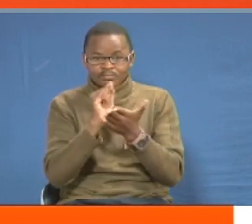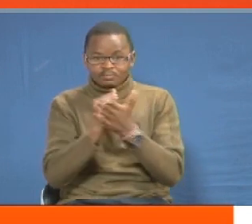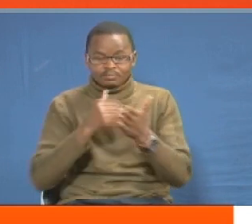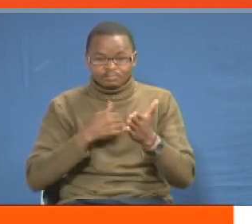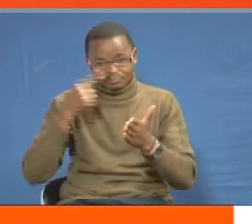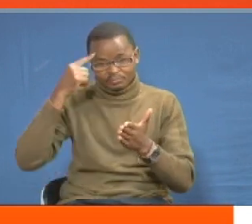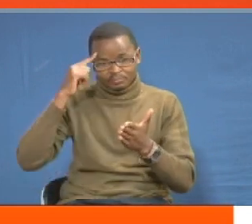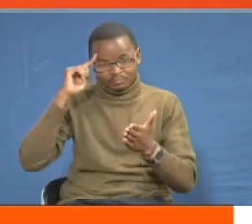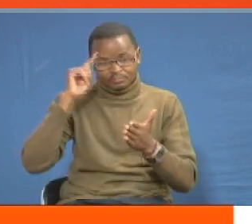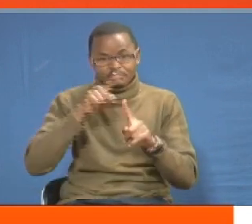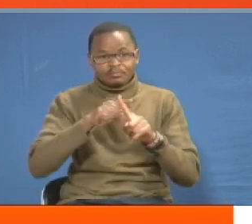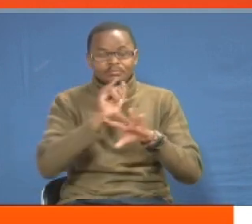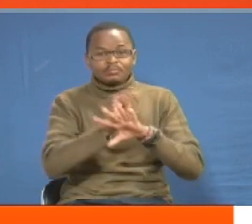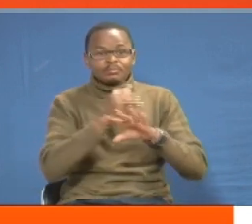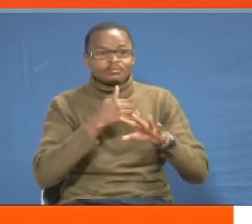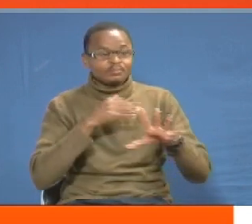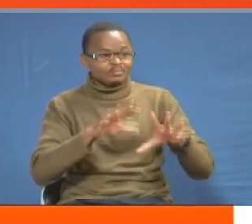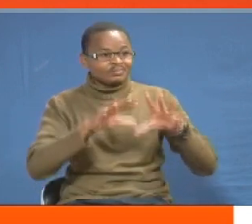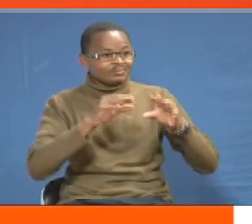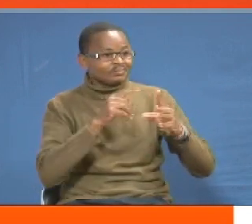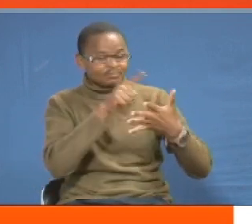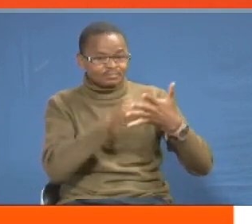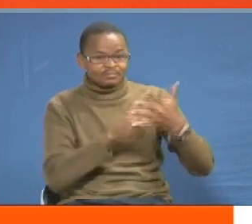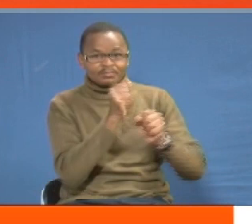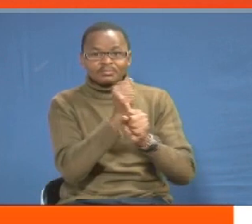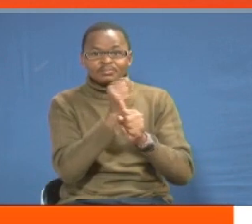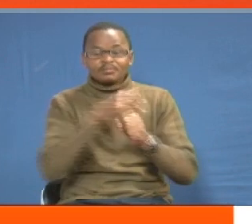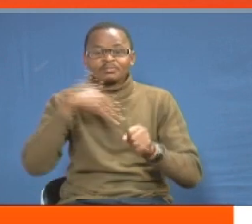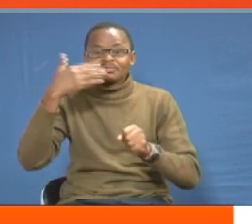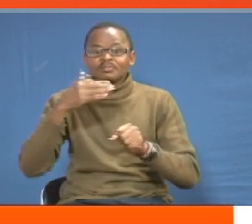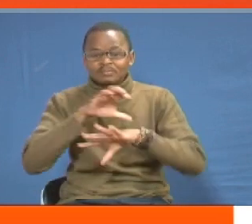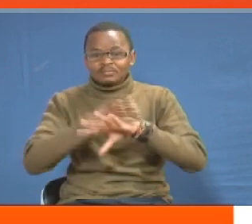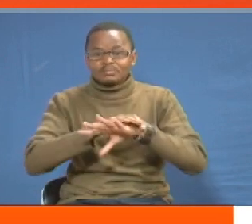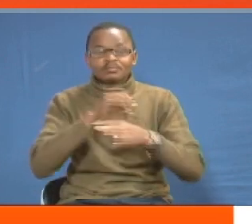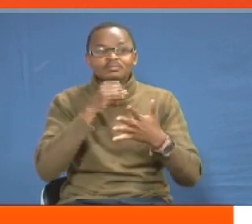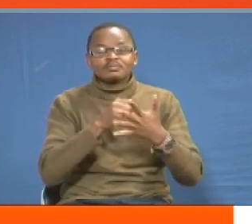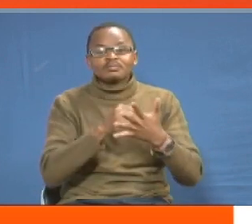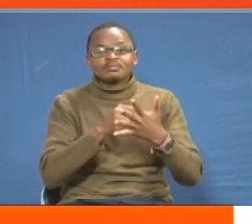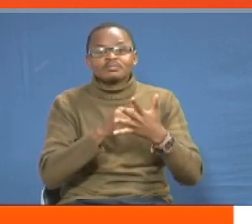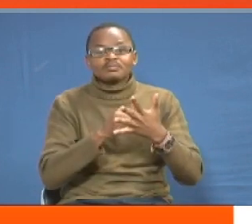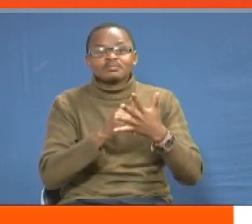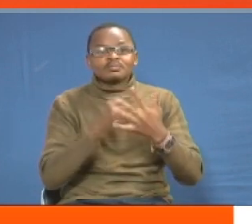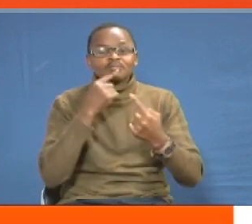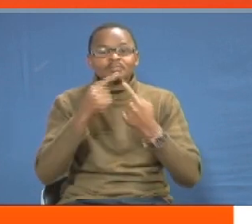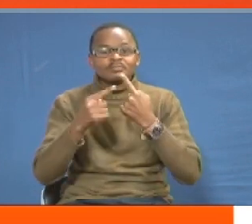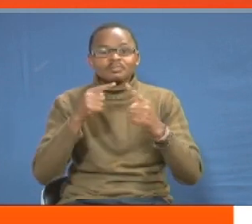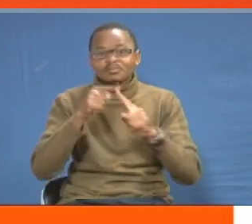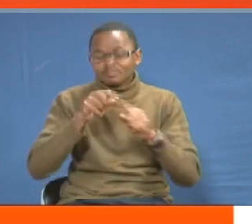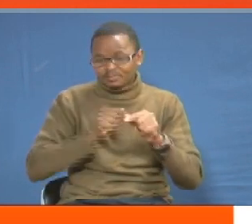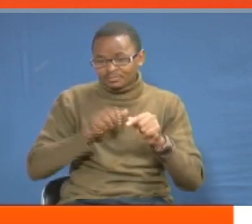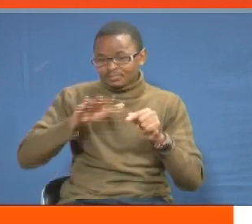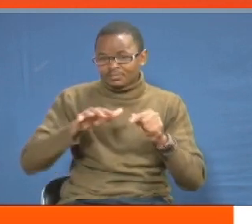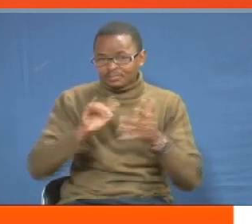program was part of the realization of what ActionAid has always found out. Tackling barriers